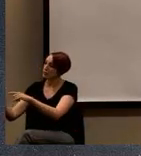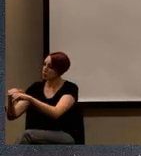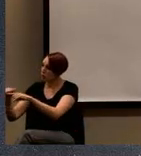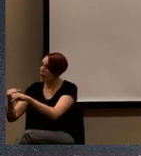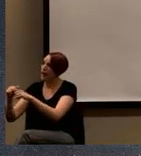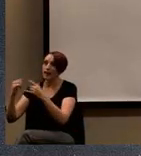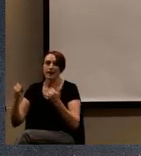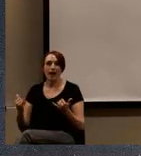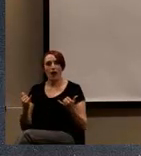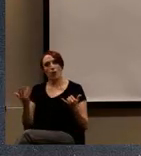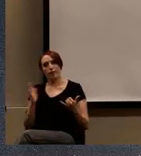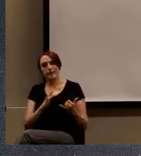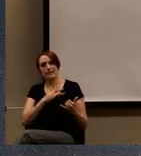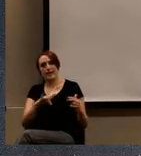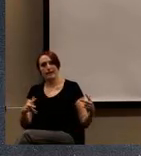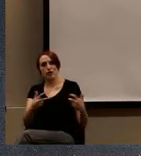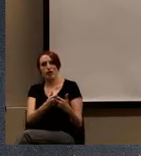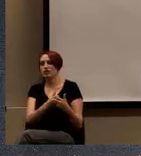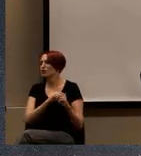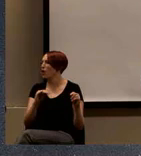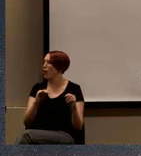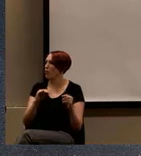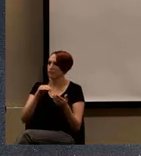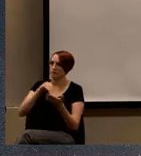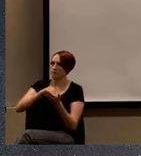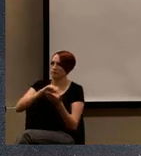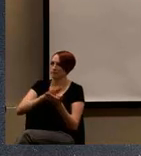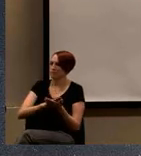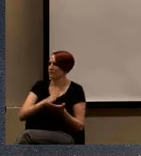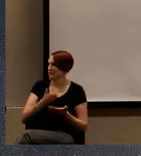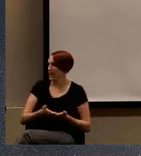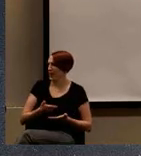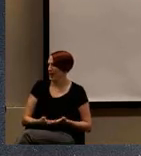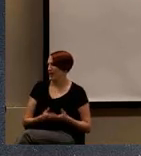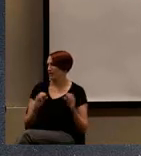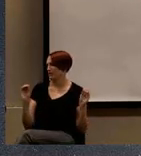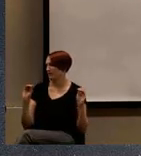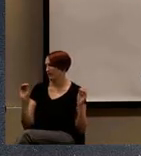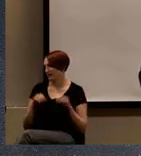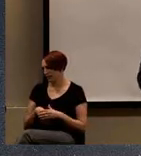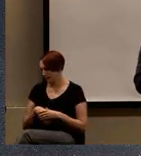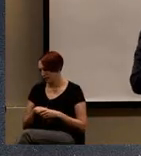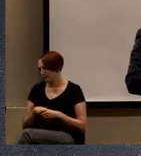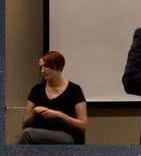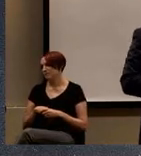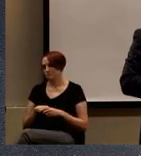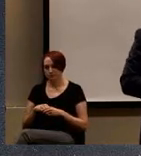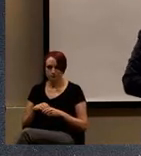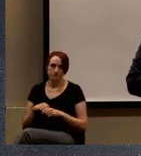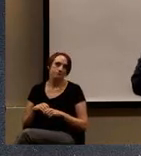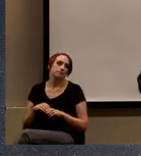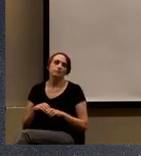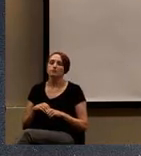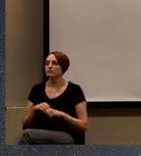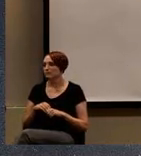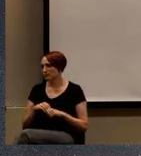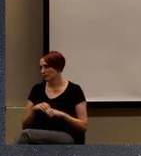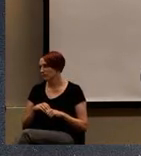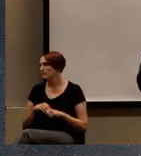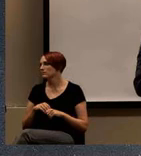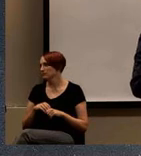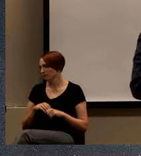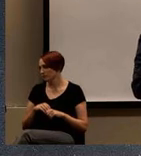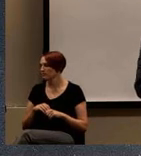less likely to have crashes, but we were able to justify it by saying, the Stepping On program in particular has a really